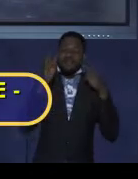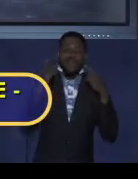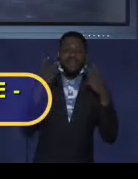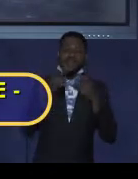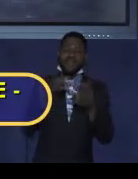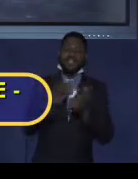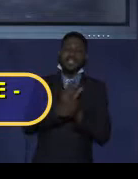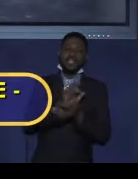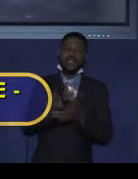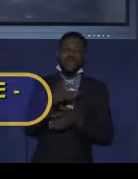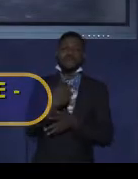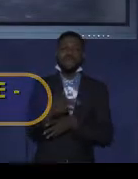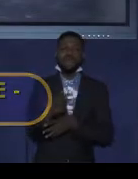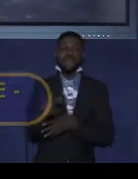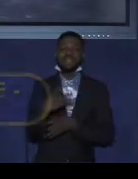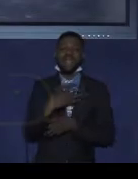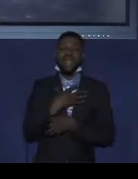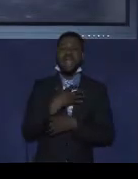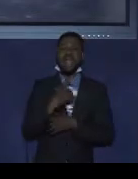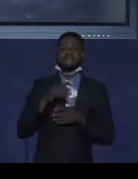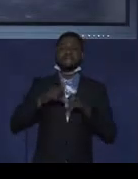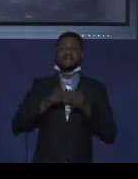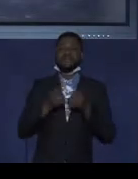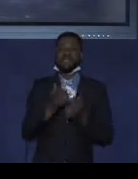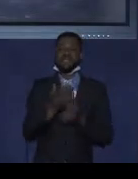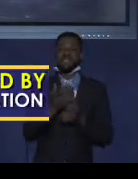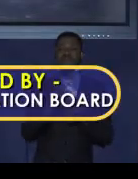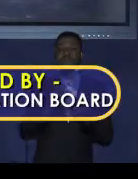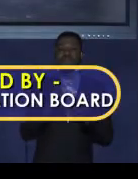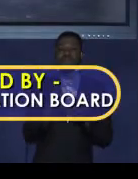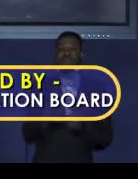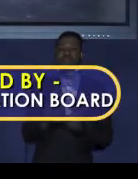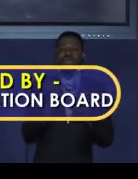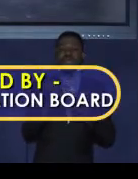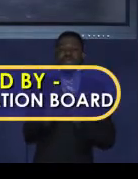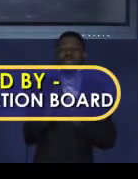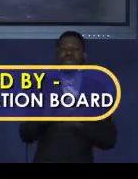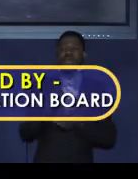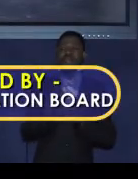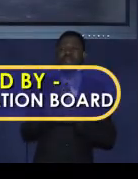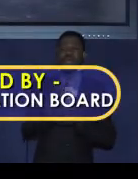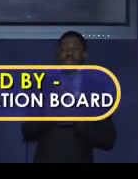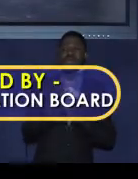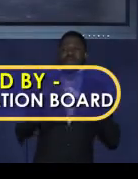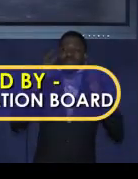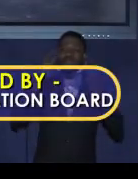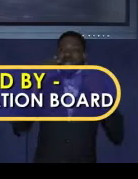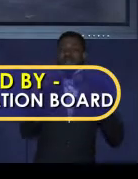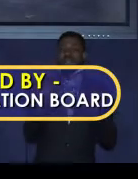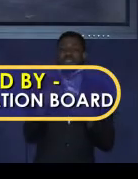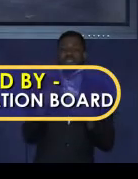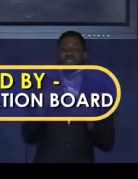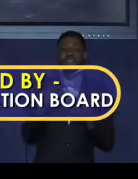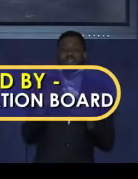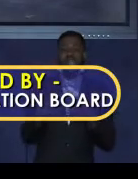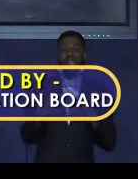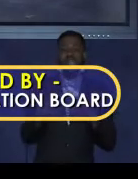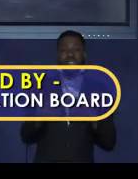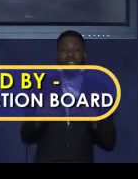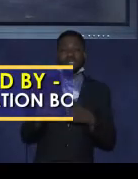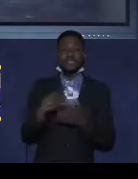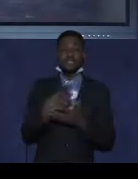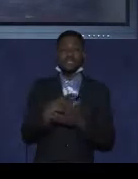violently, destroying properties and breaking so many things. So that is violent disputes.